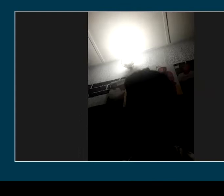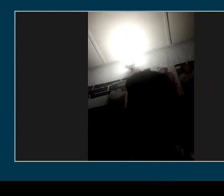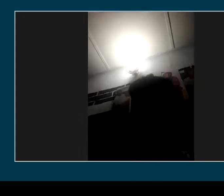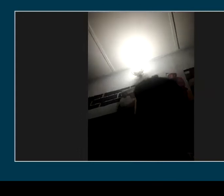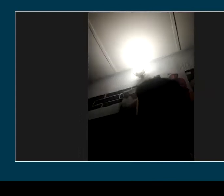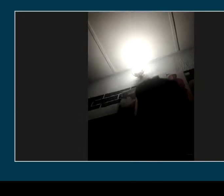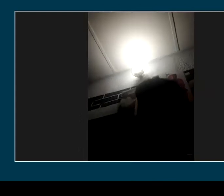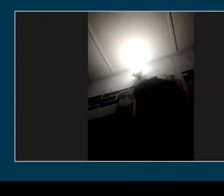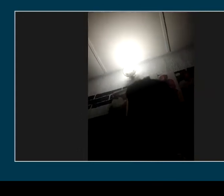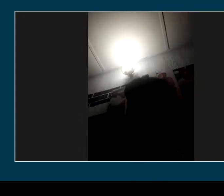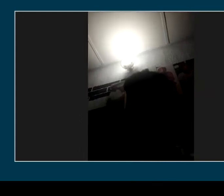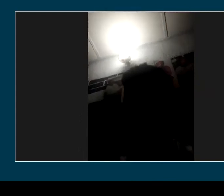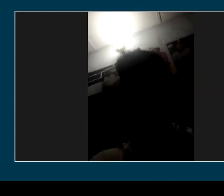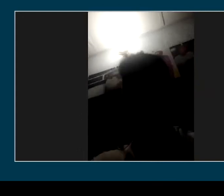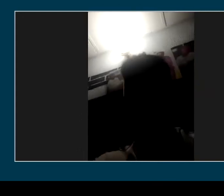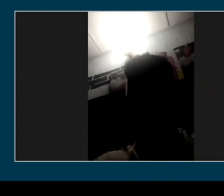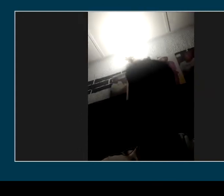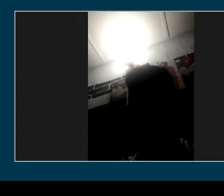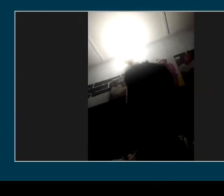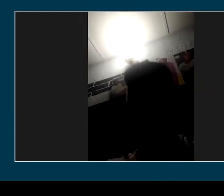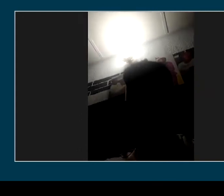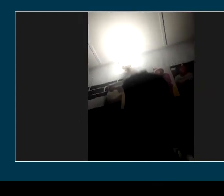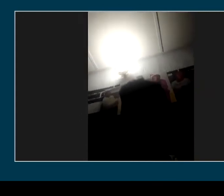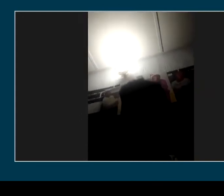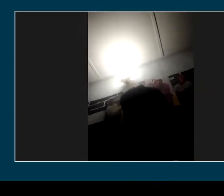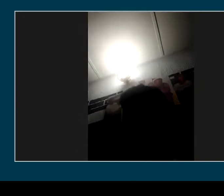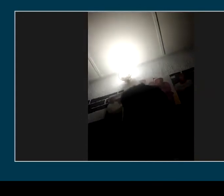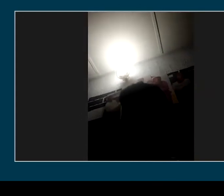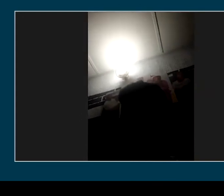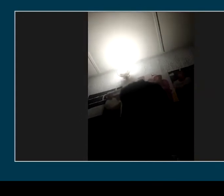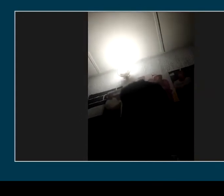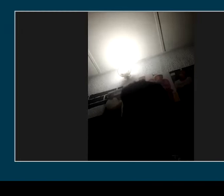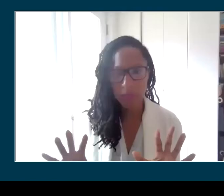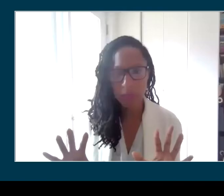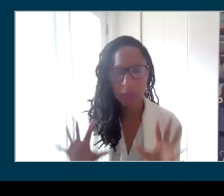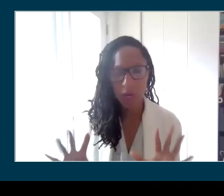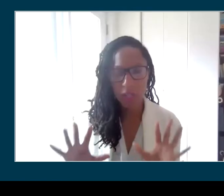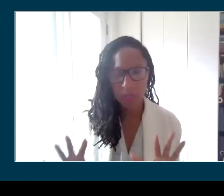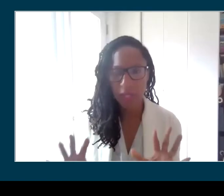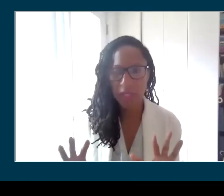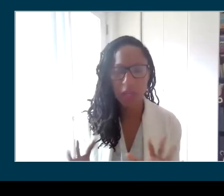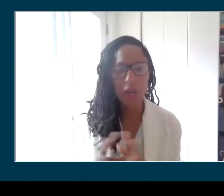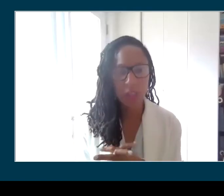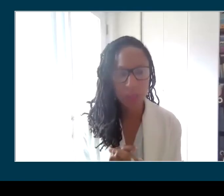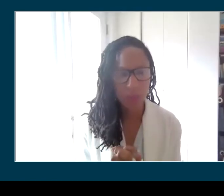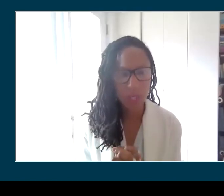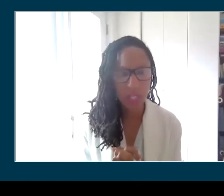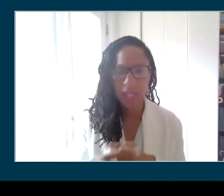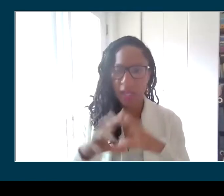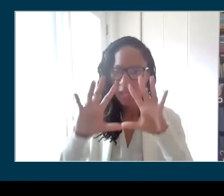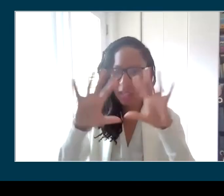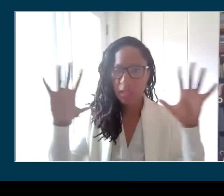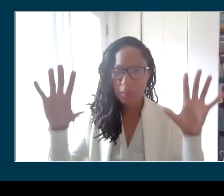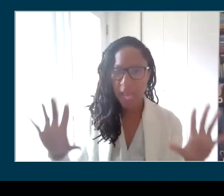register every time we have one of these sessions, but not everybody can join at this time. And so many people are dependent on the